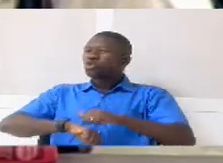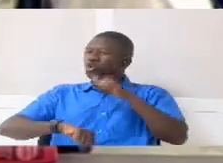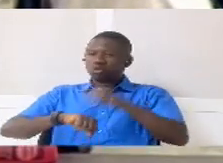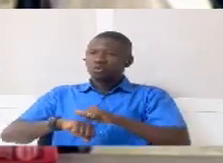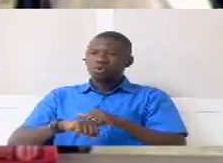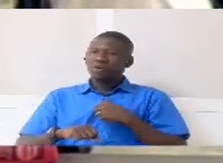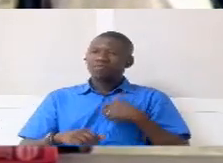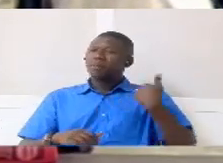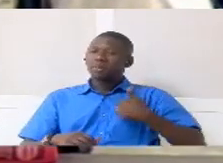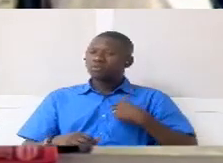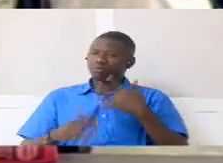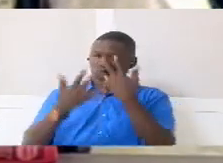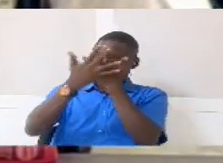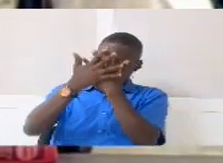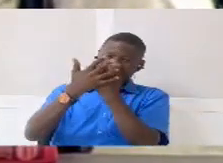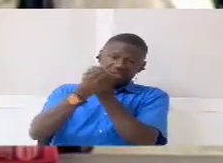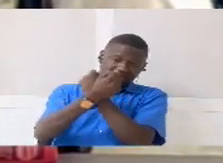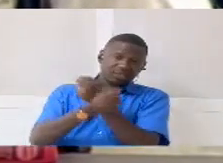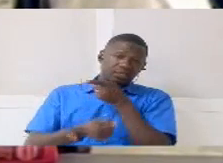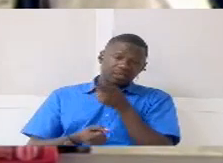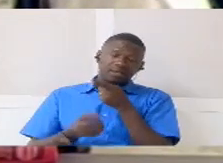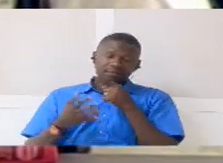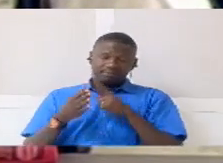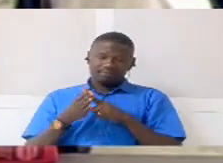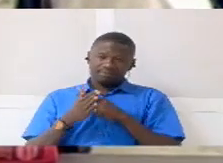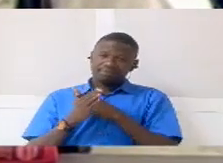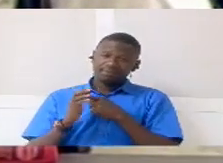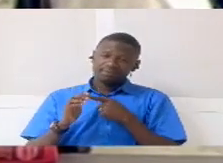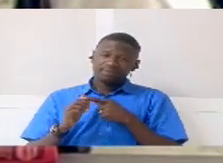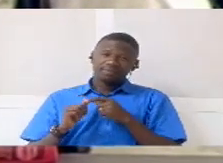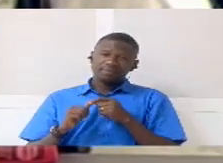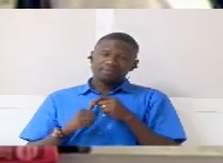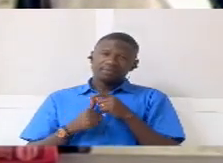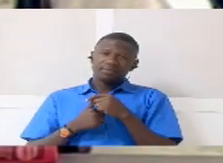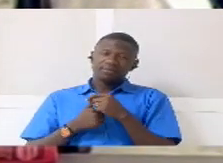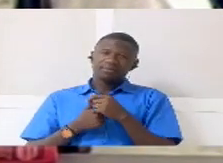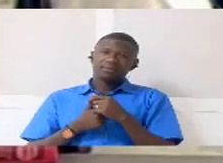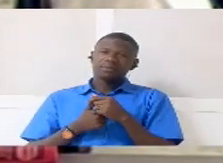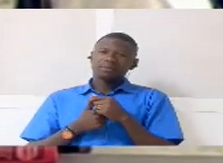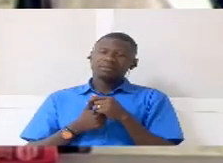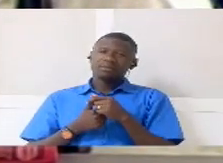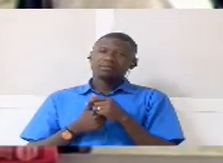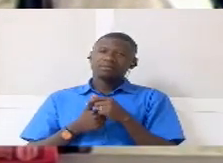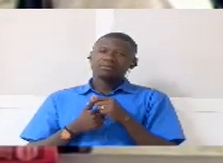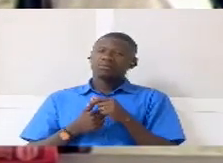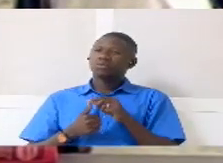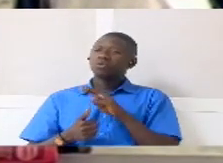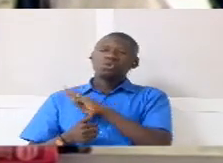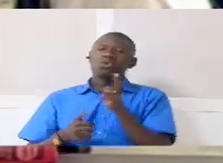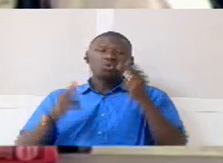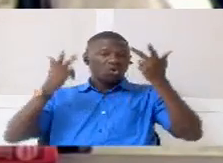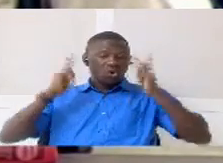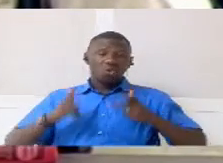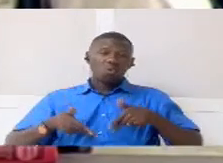tajire ya menke kasola nkolula bungo konoje. The unlawful discrimination against